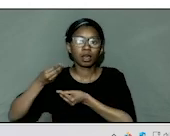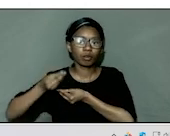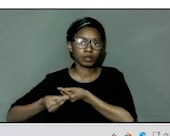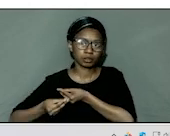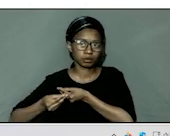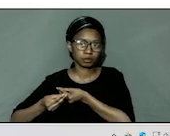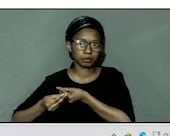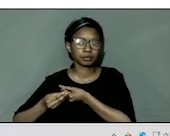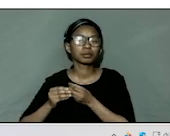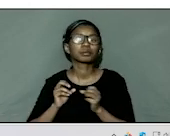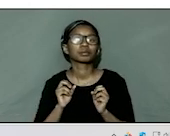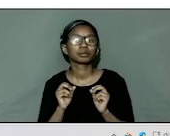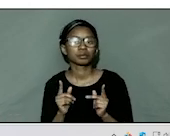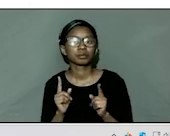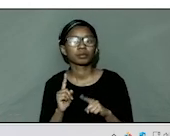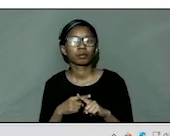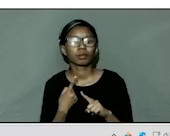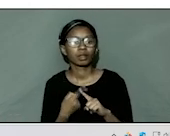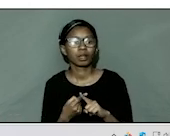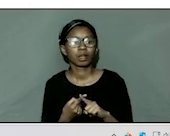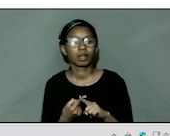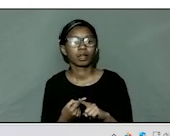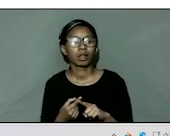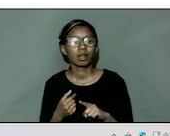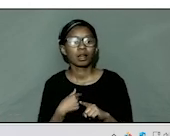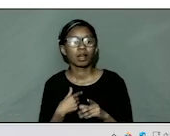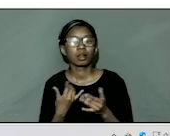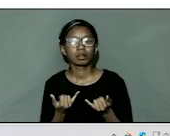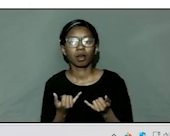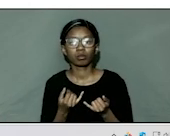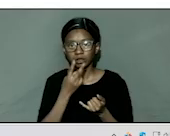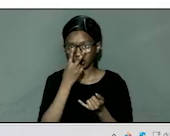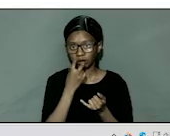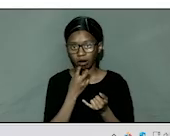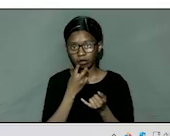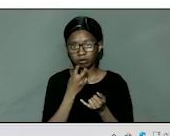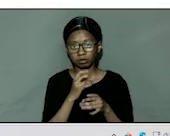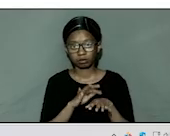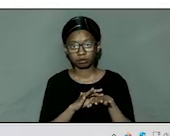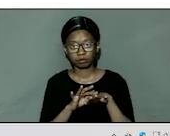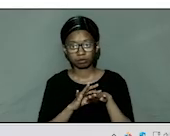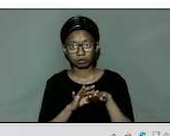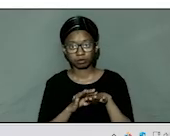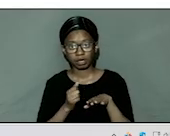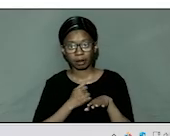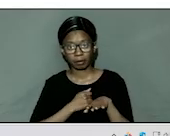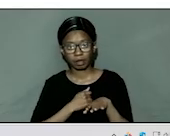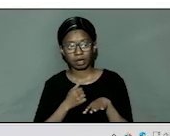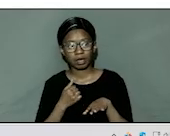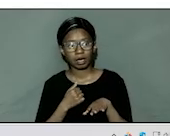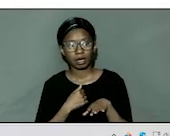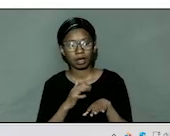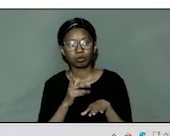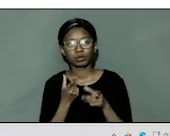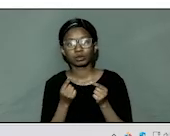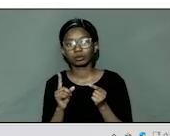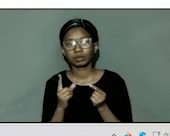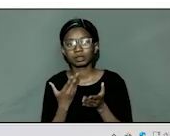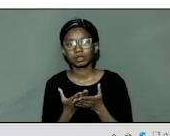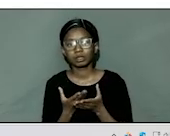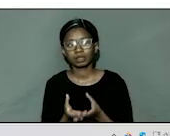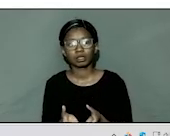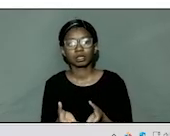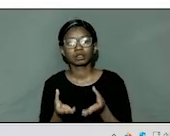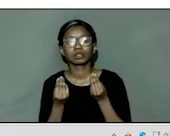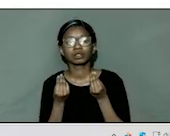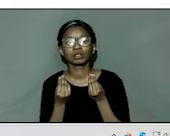For example, I am dark in color. Ne? What is it that I'm going to do in order to gain complexion? I will